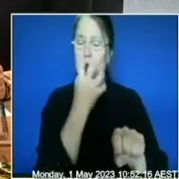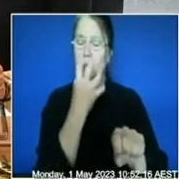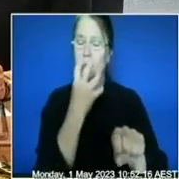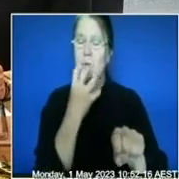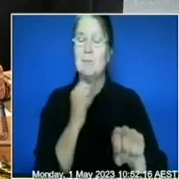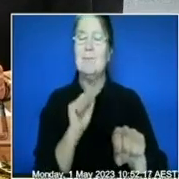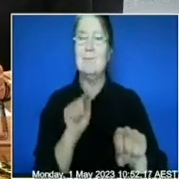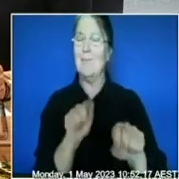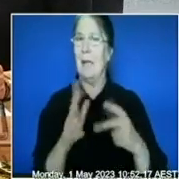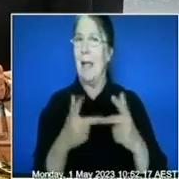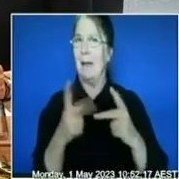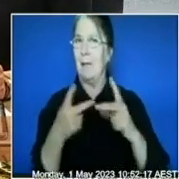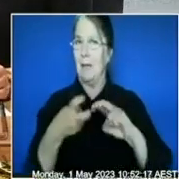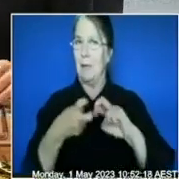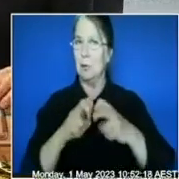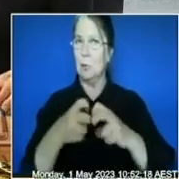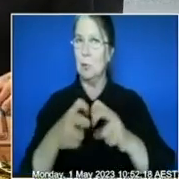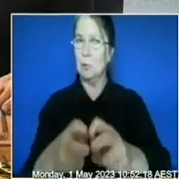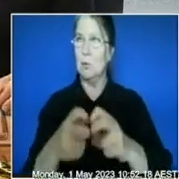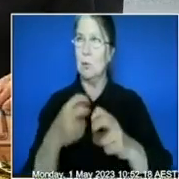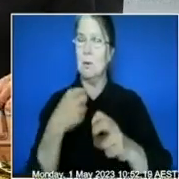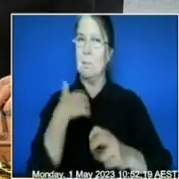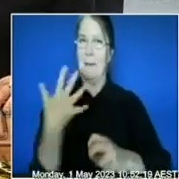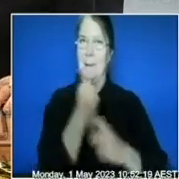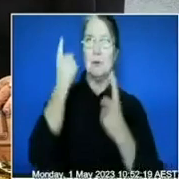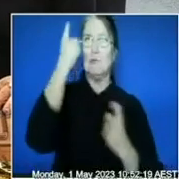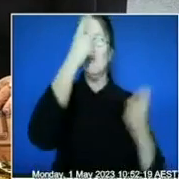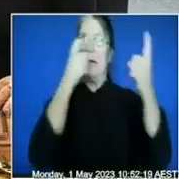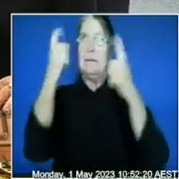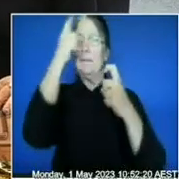Do you understand that it was a requirement,